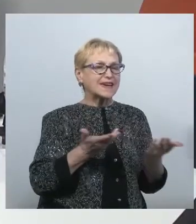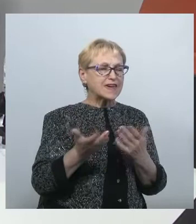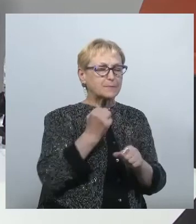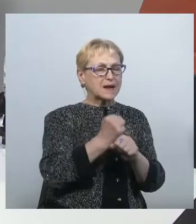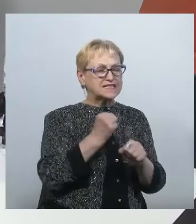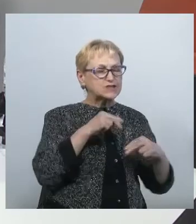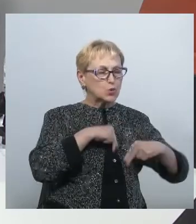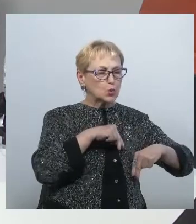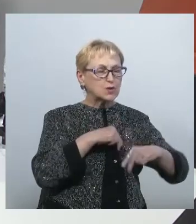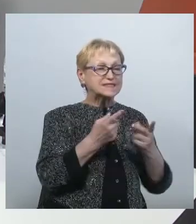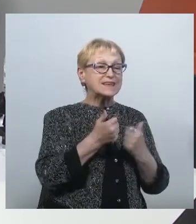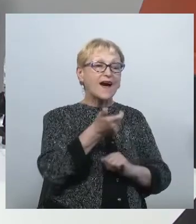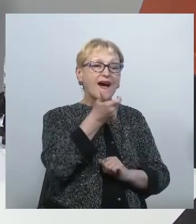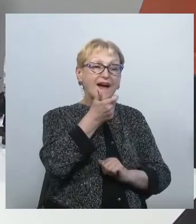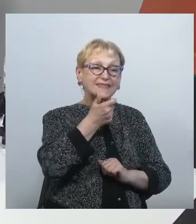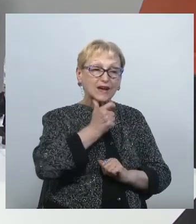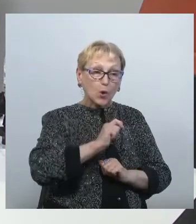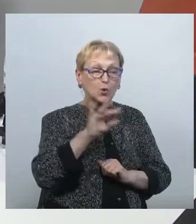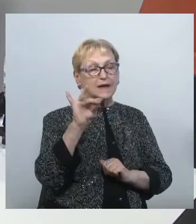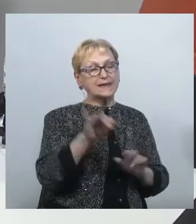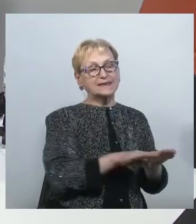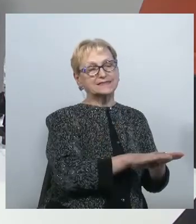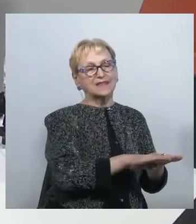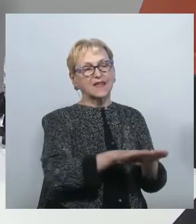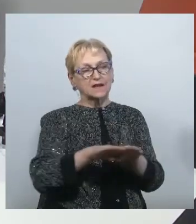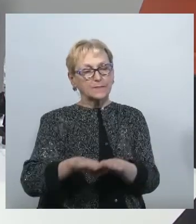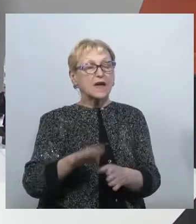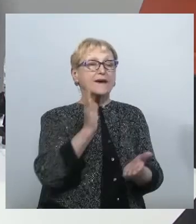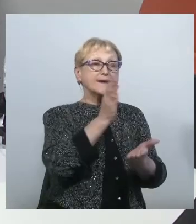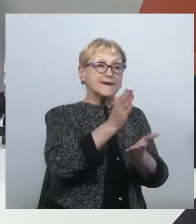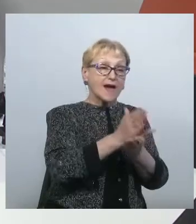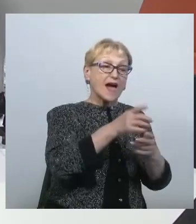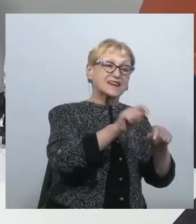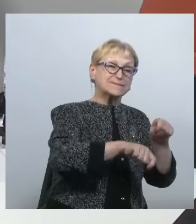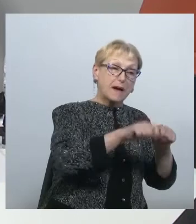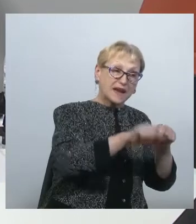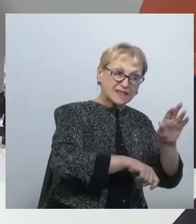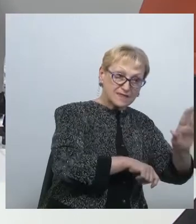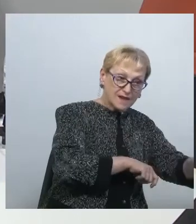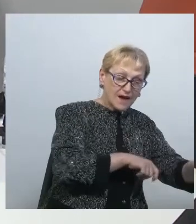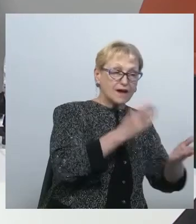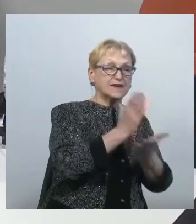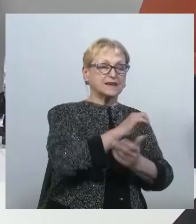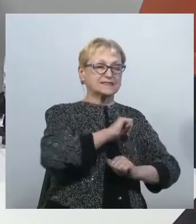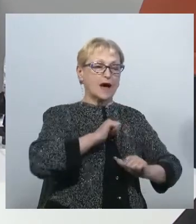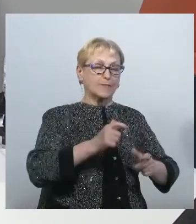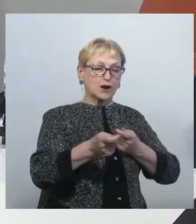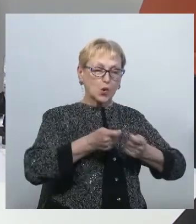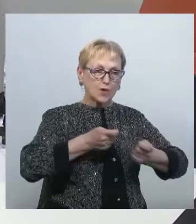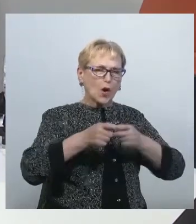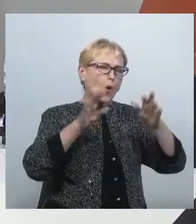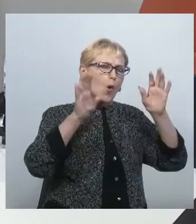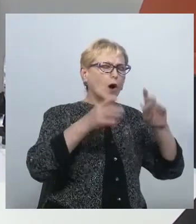Well, I mean those organizations that work with ethics and standards. Well, there are expert organizations, there